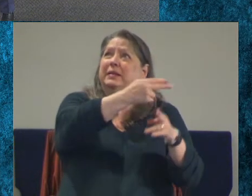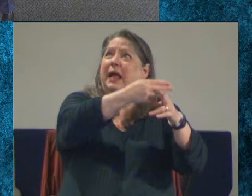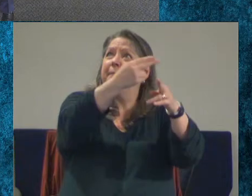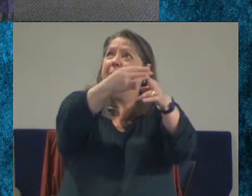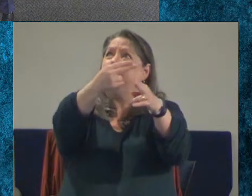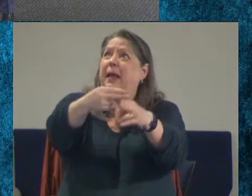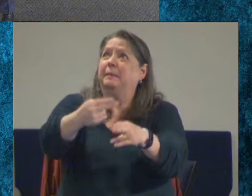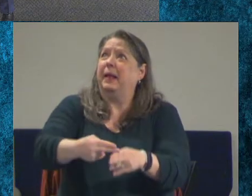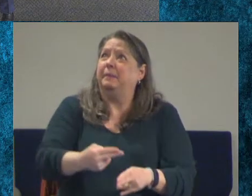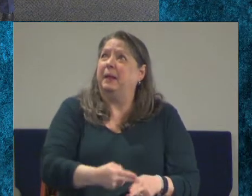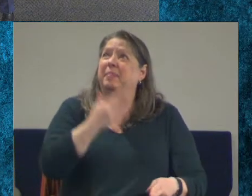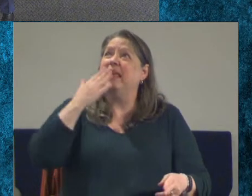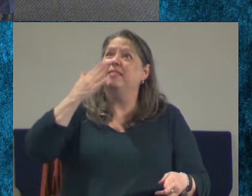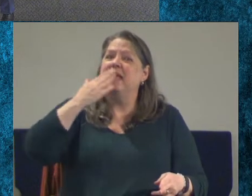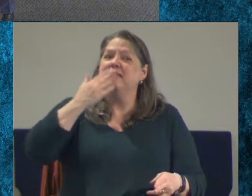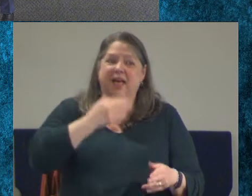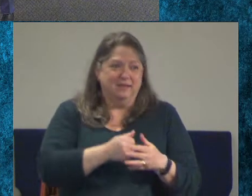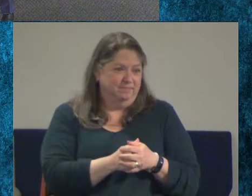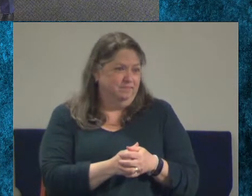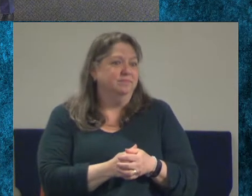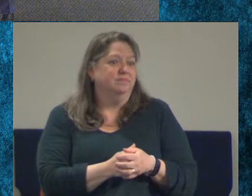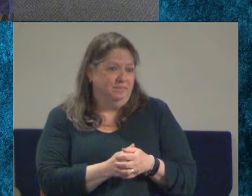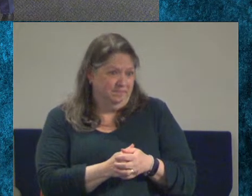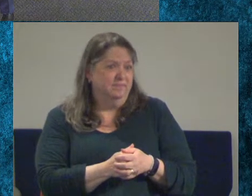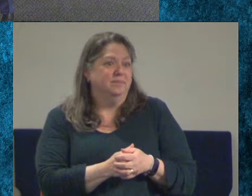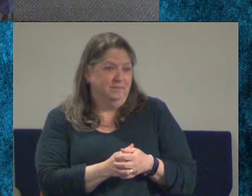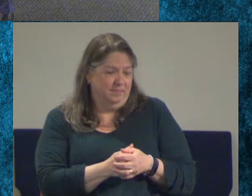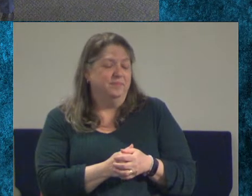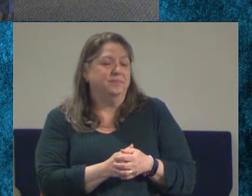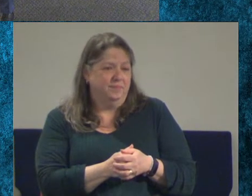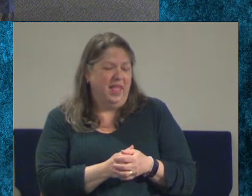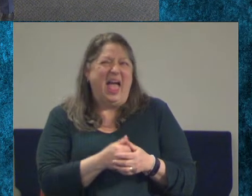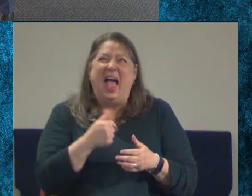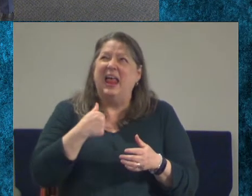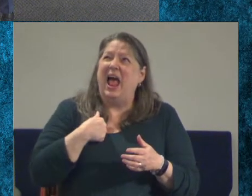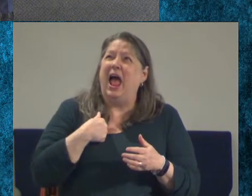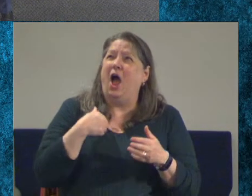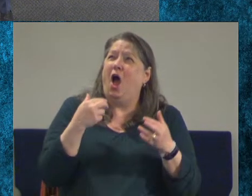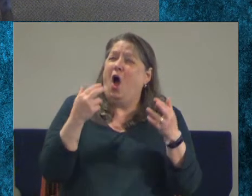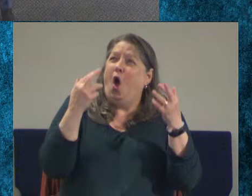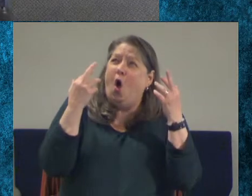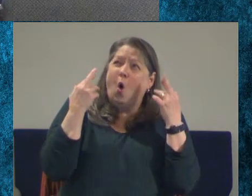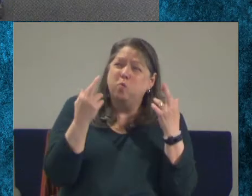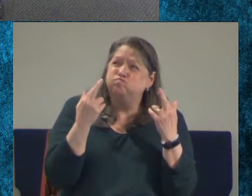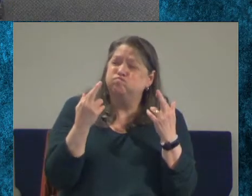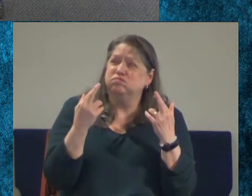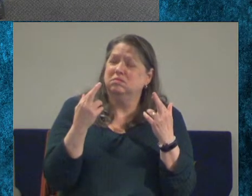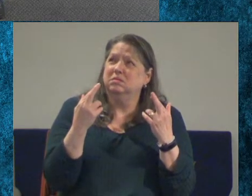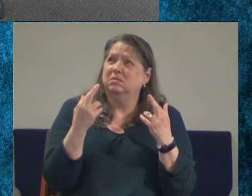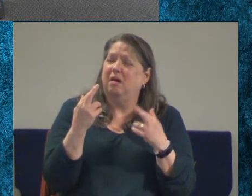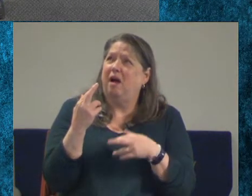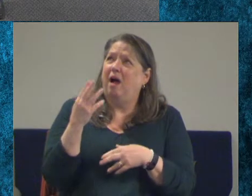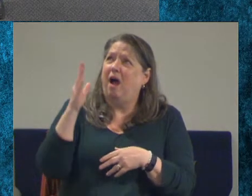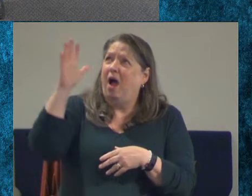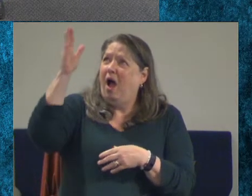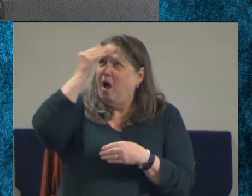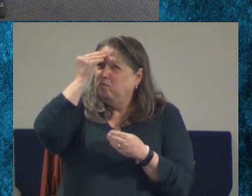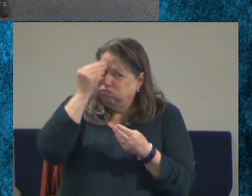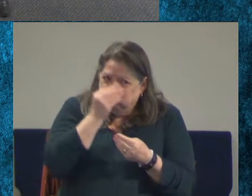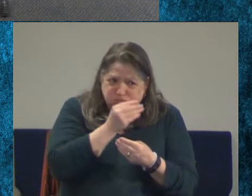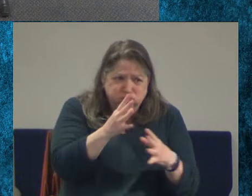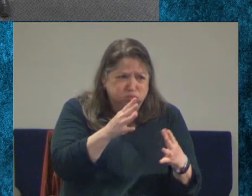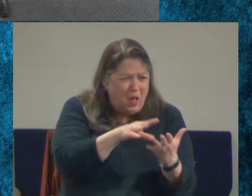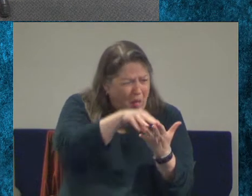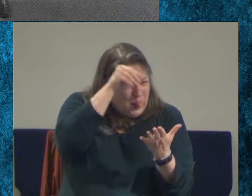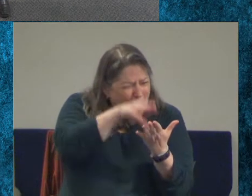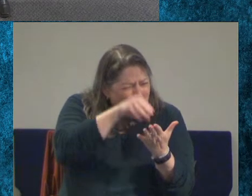for all the saints. And I pray that the sharing of your faith may become effective for the full knowledge of every good thing that